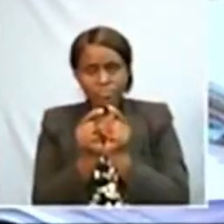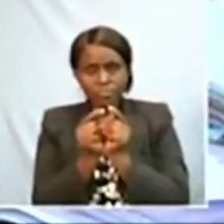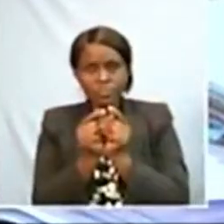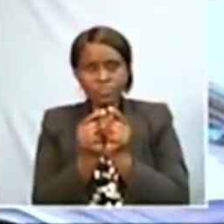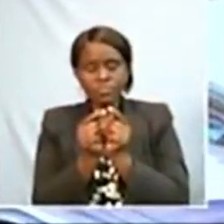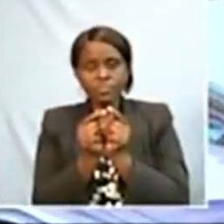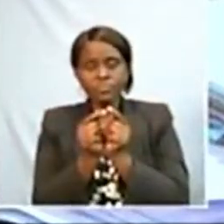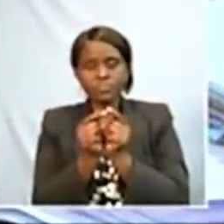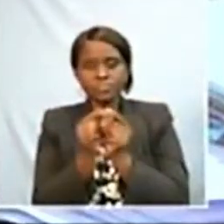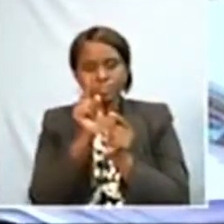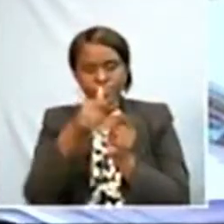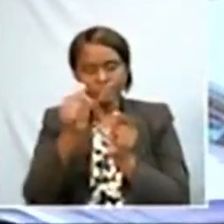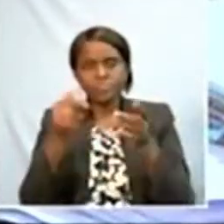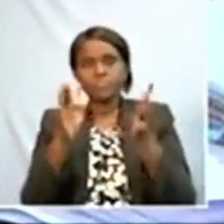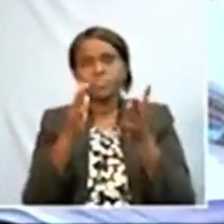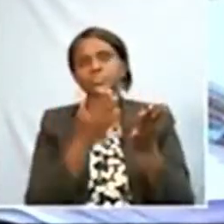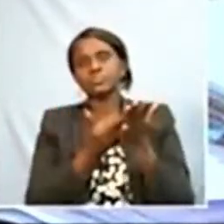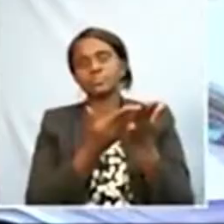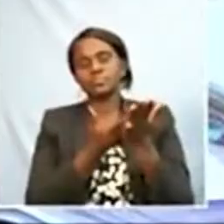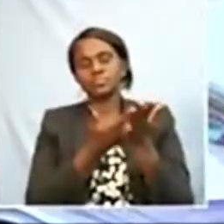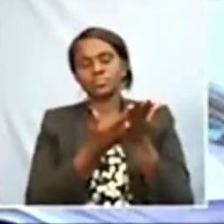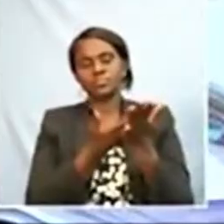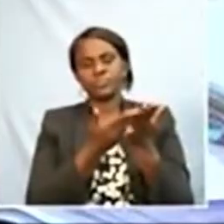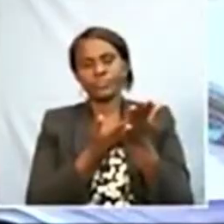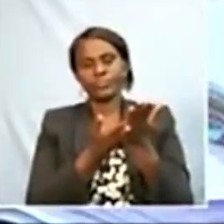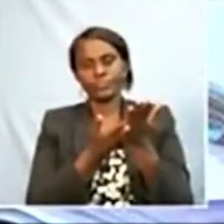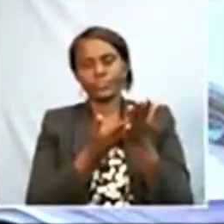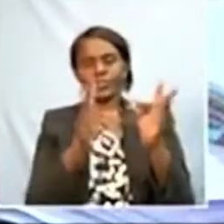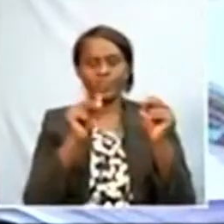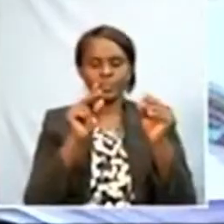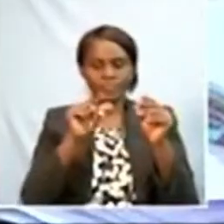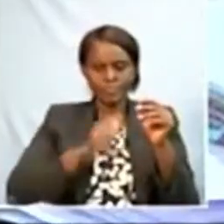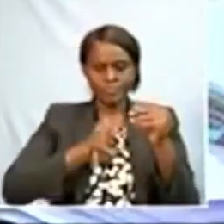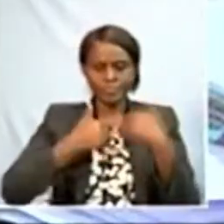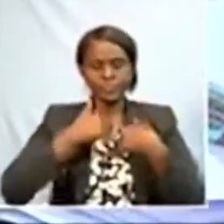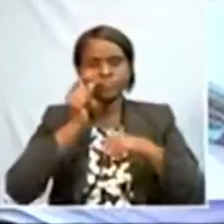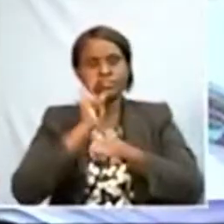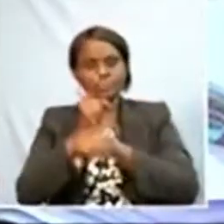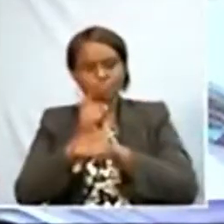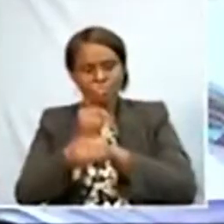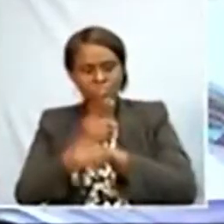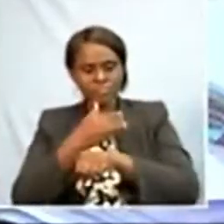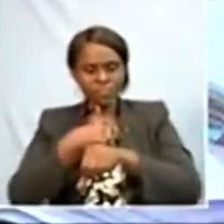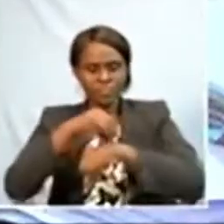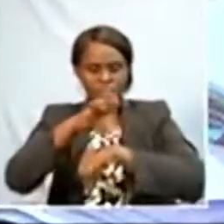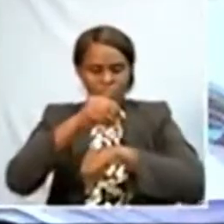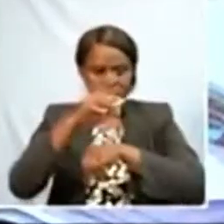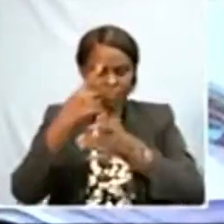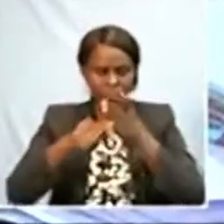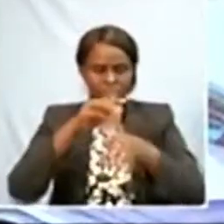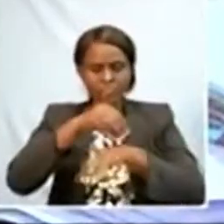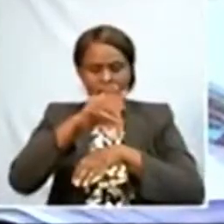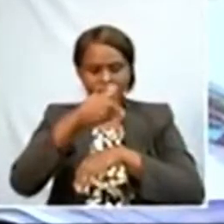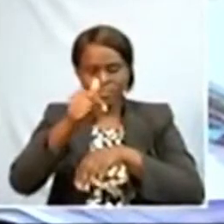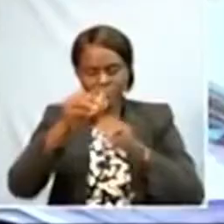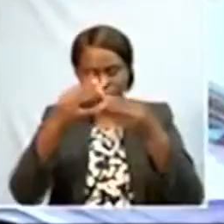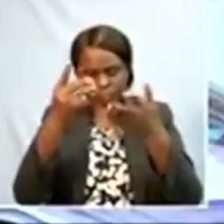loot, you allow this. No, we have cautioned. I have guided. What guidance are you